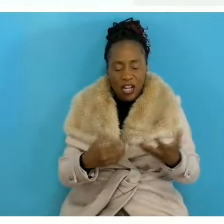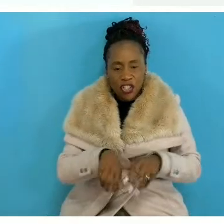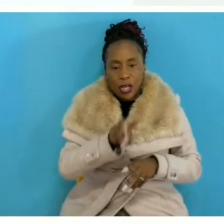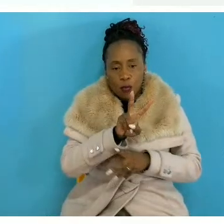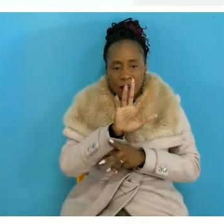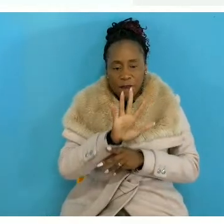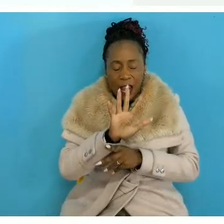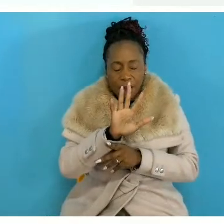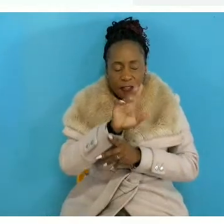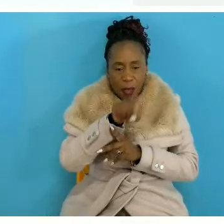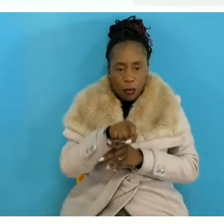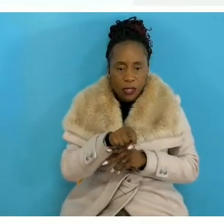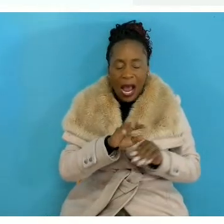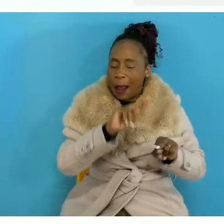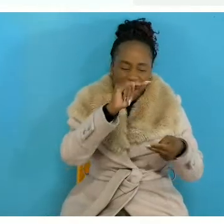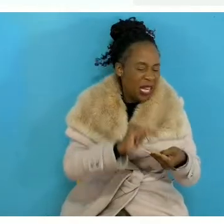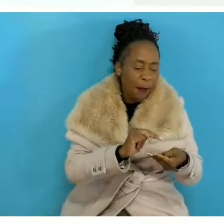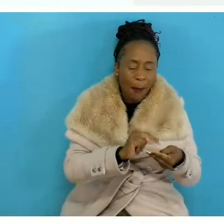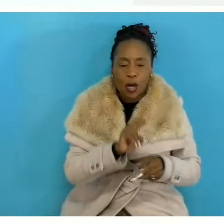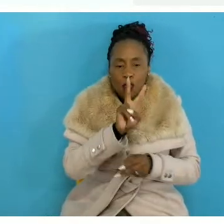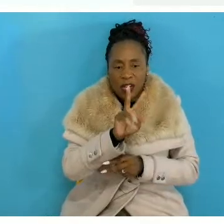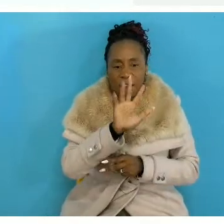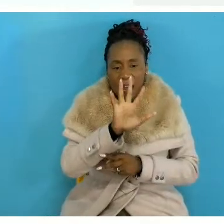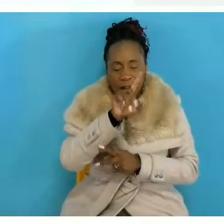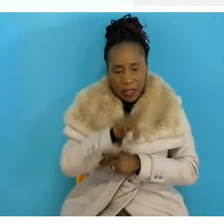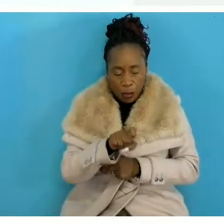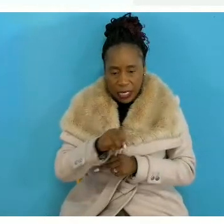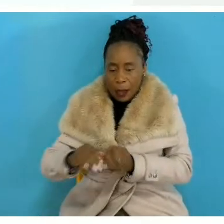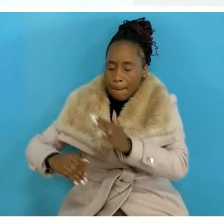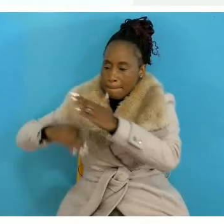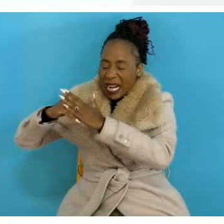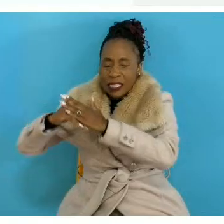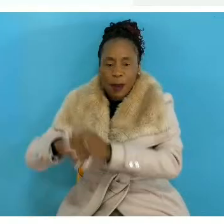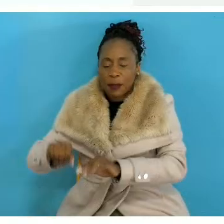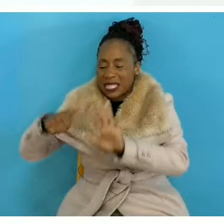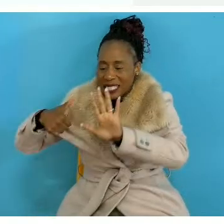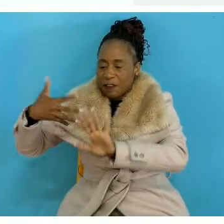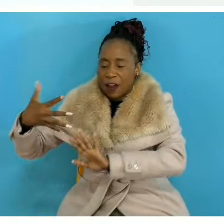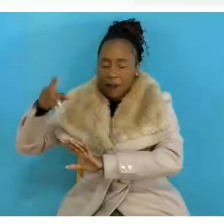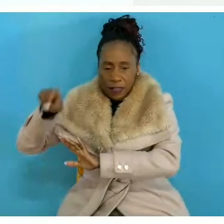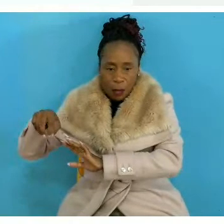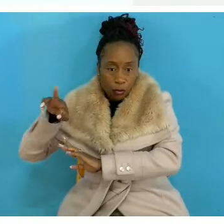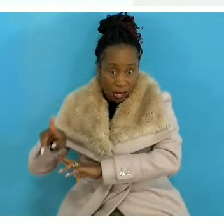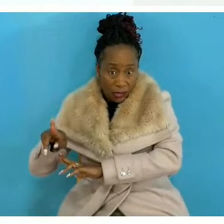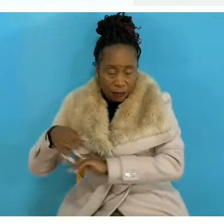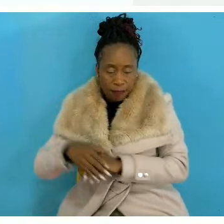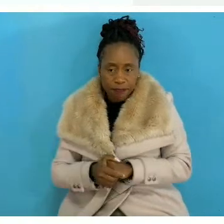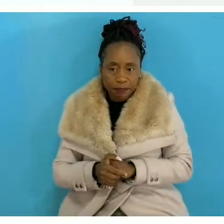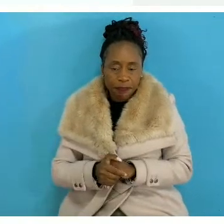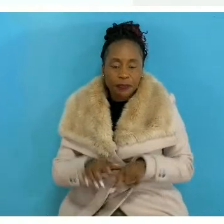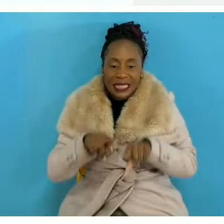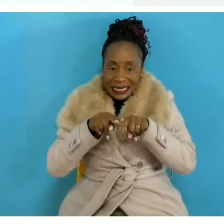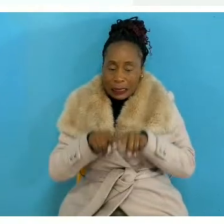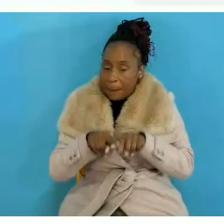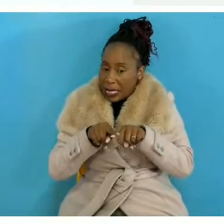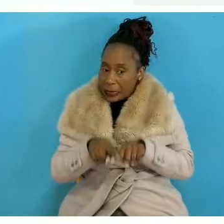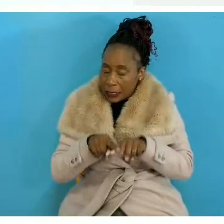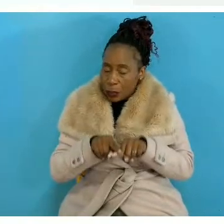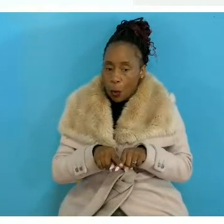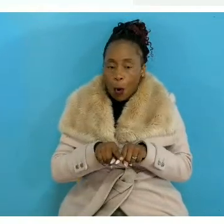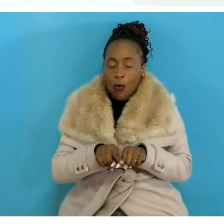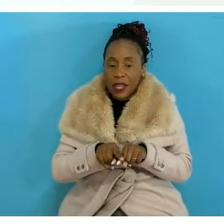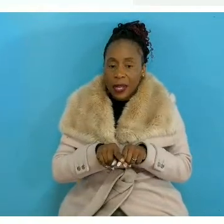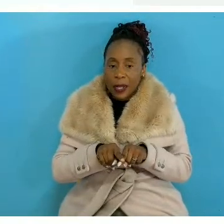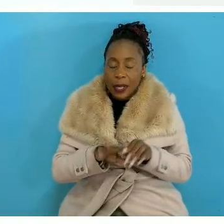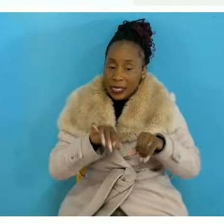25,000, of a minimum of 25,000 to a maximum of 65,000 rand, depending on the package,